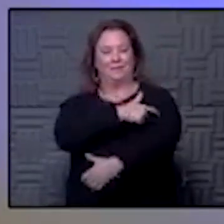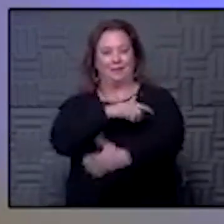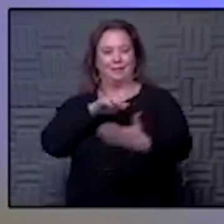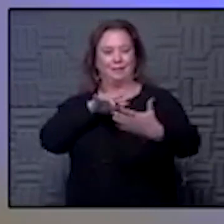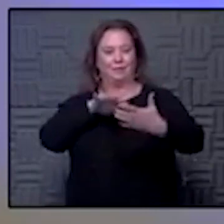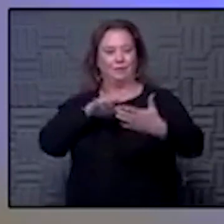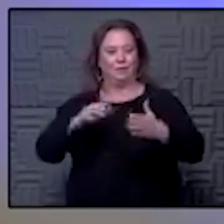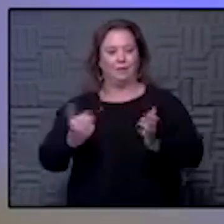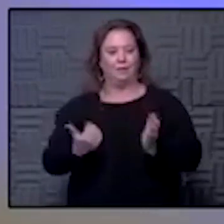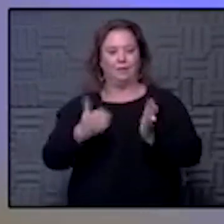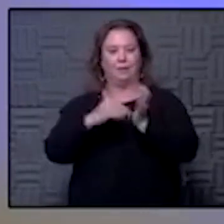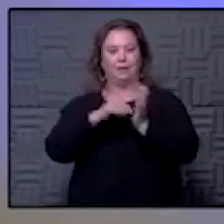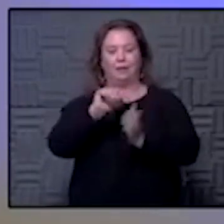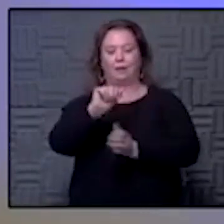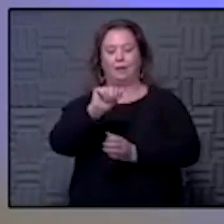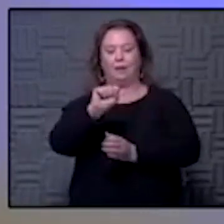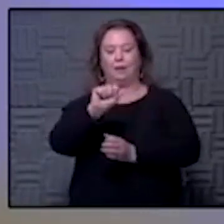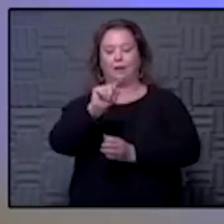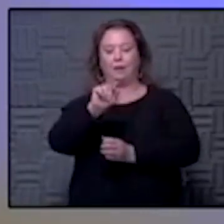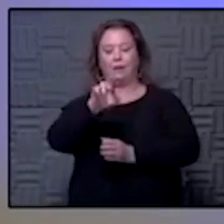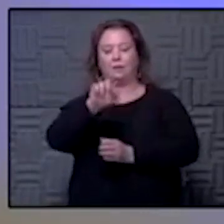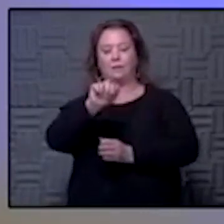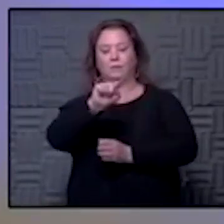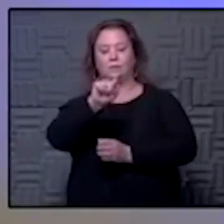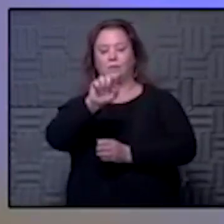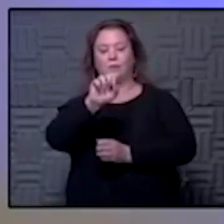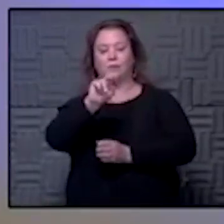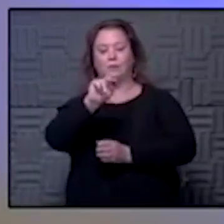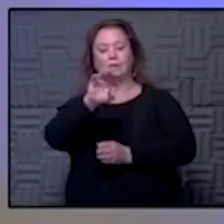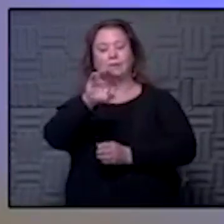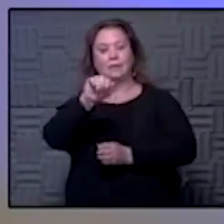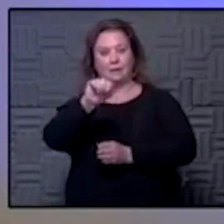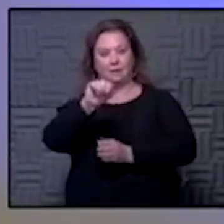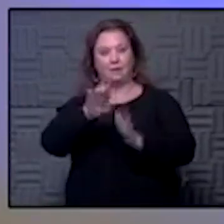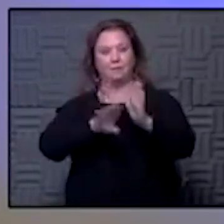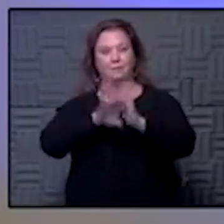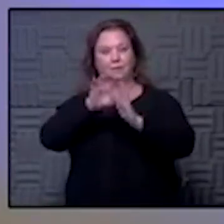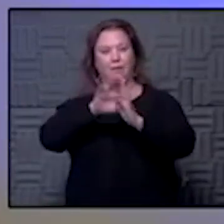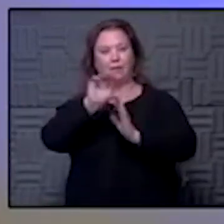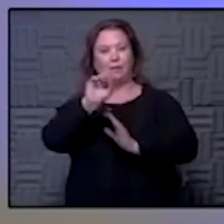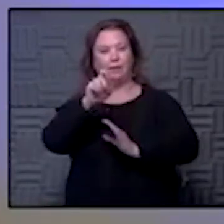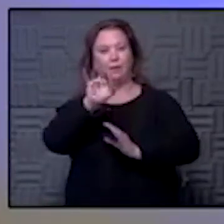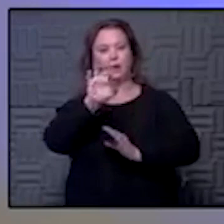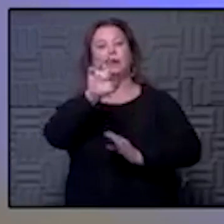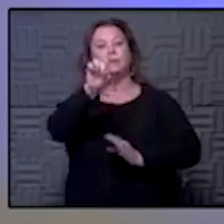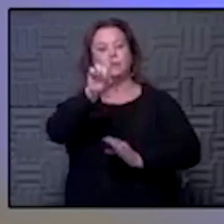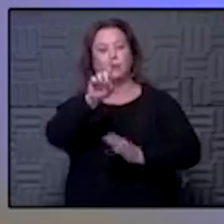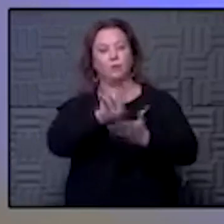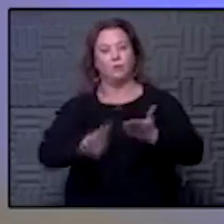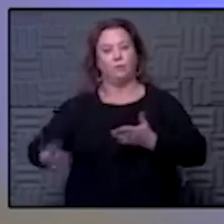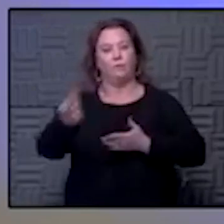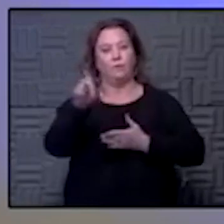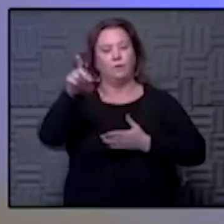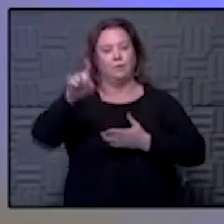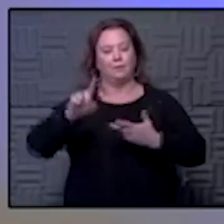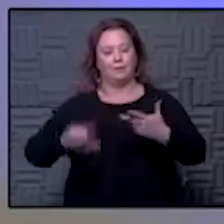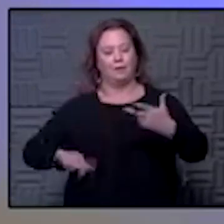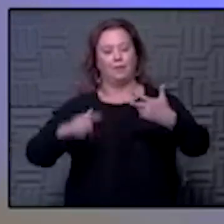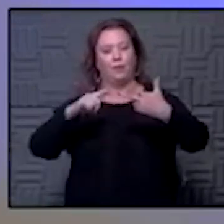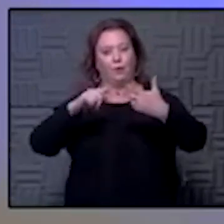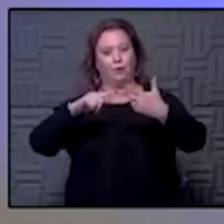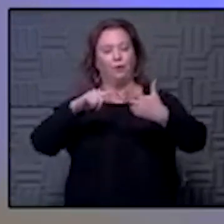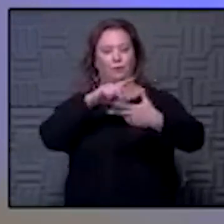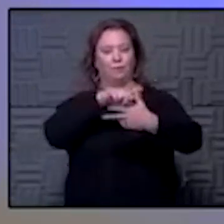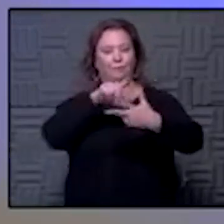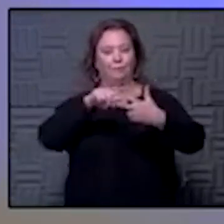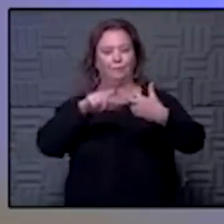the AstraZeneca vaccine, the one that was developed at Oxford University. It is kind of the third in line after the